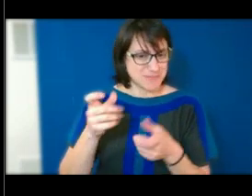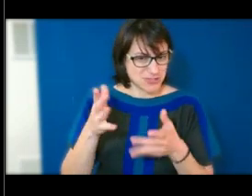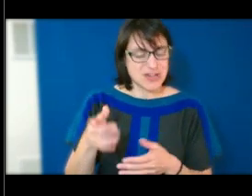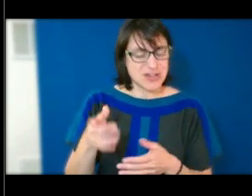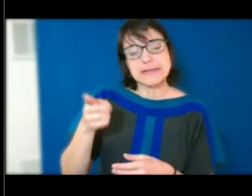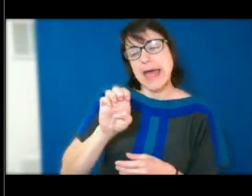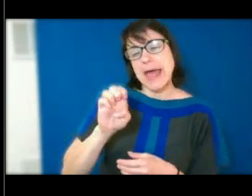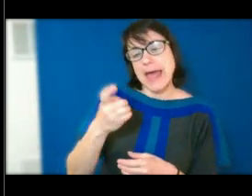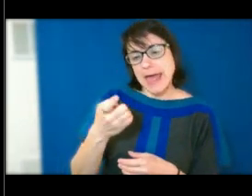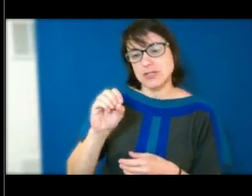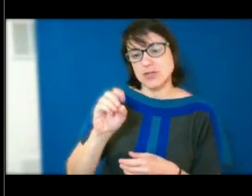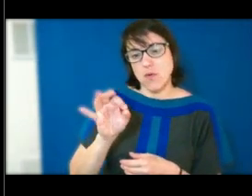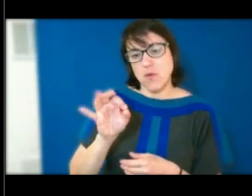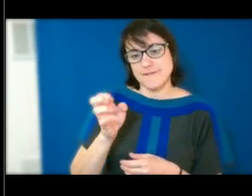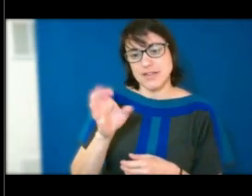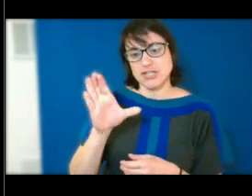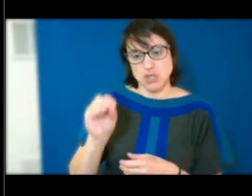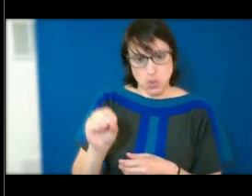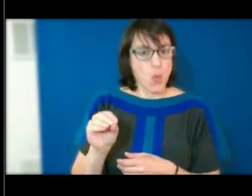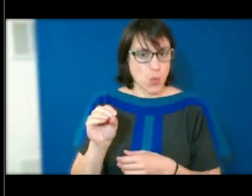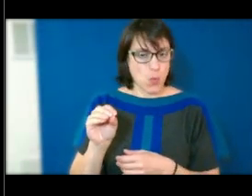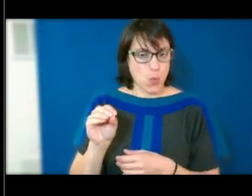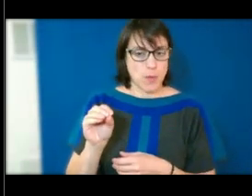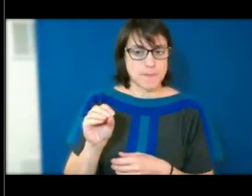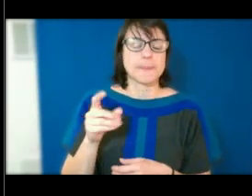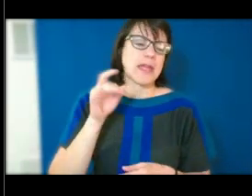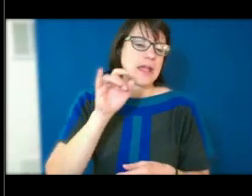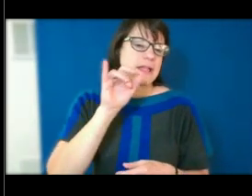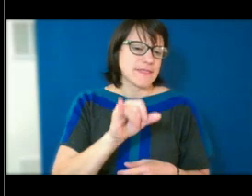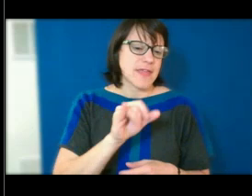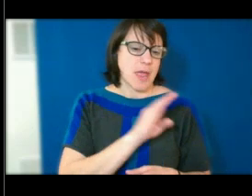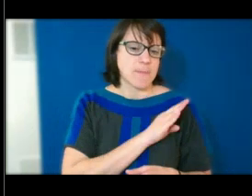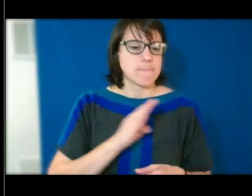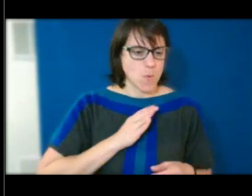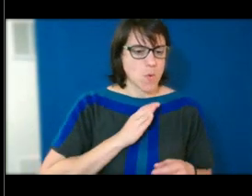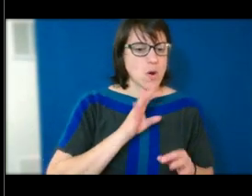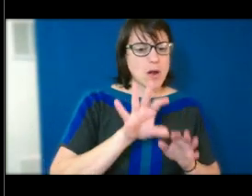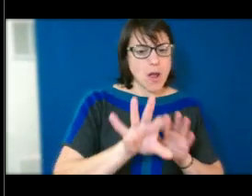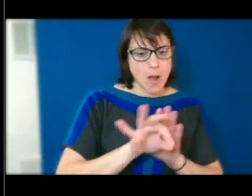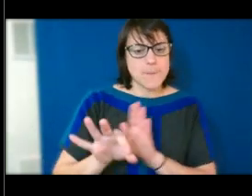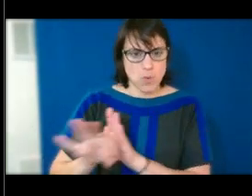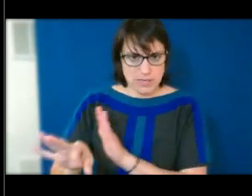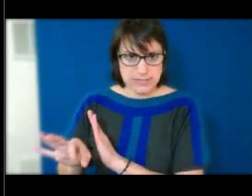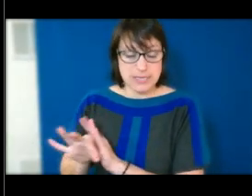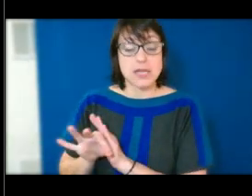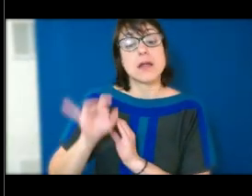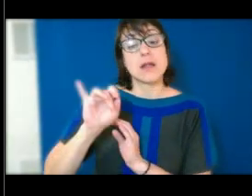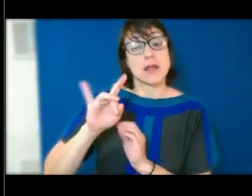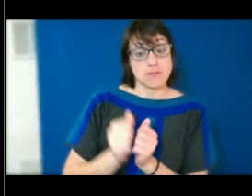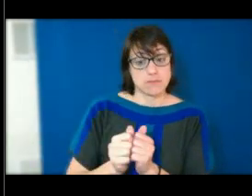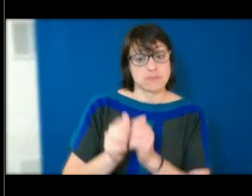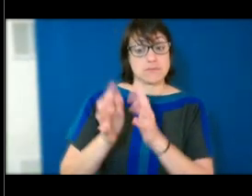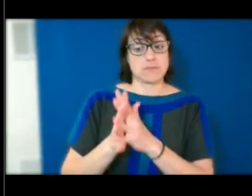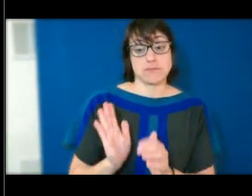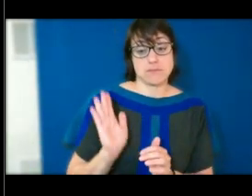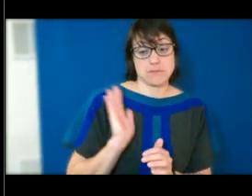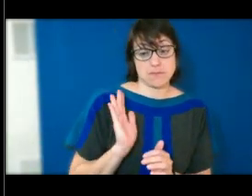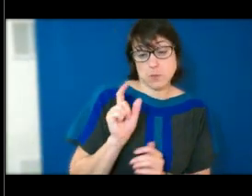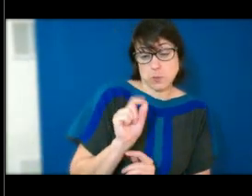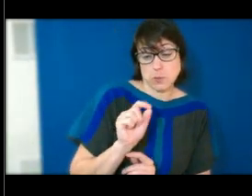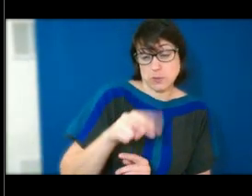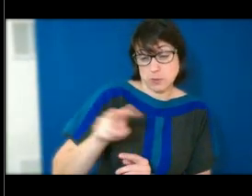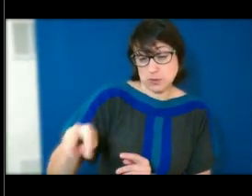appointed board, so the board was stood up in 2022. I was hired in 2023,